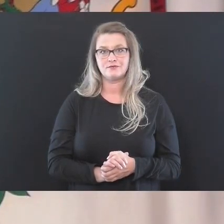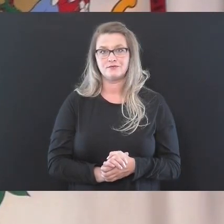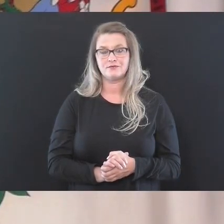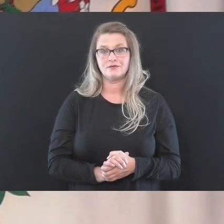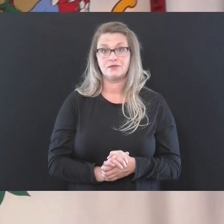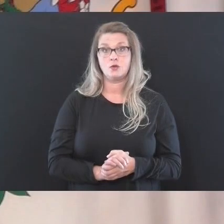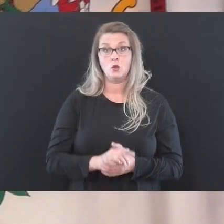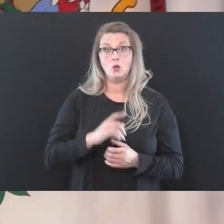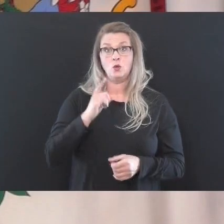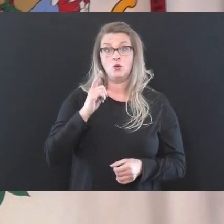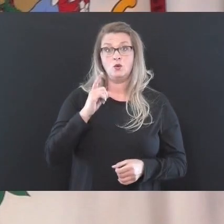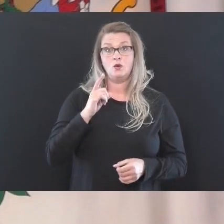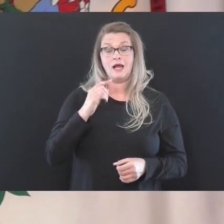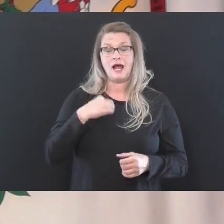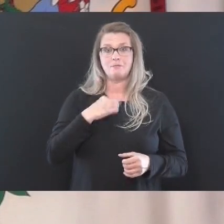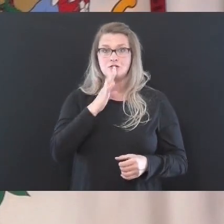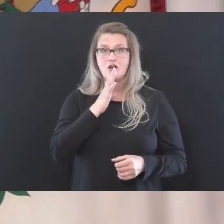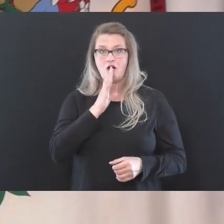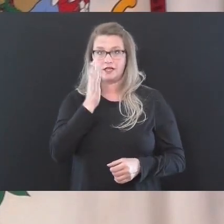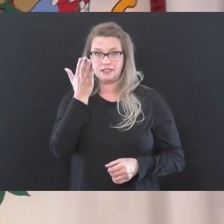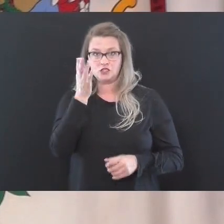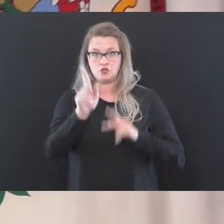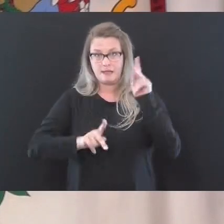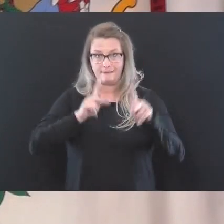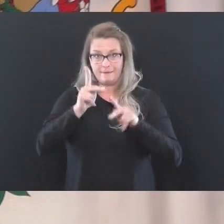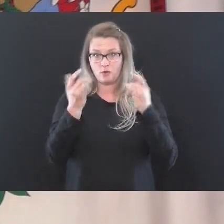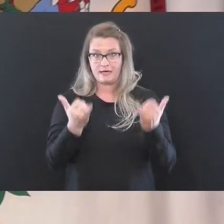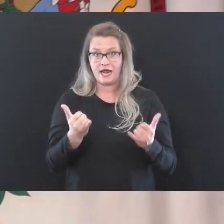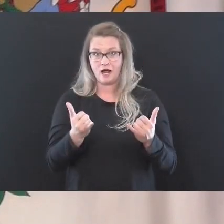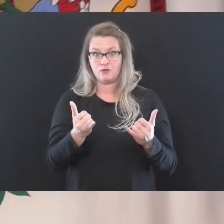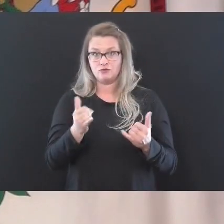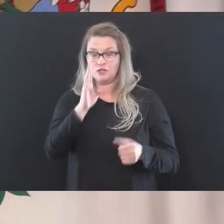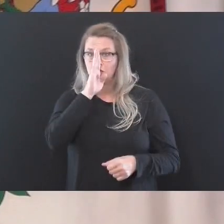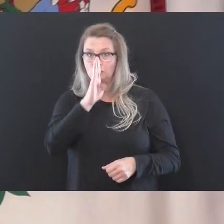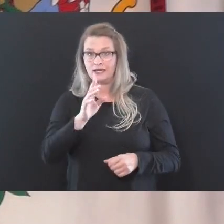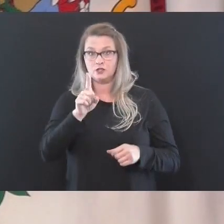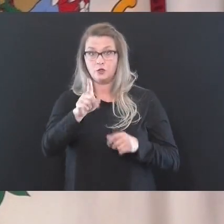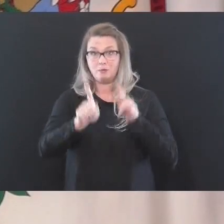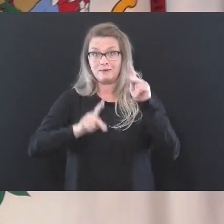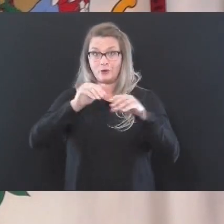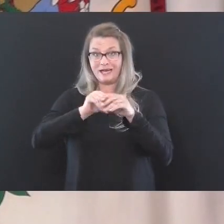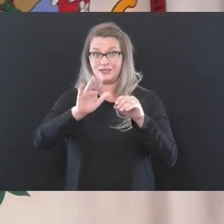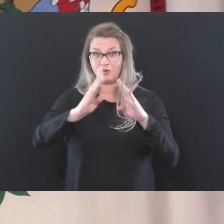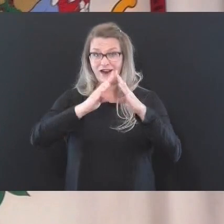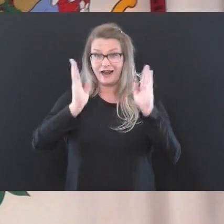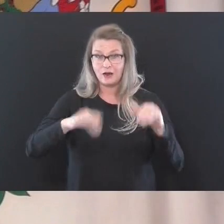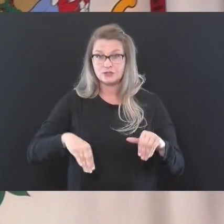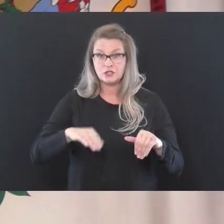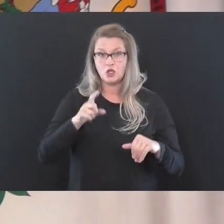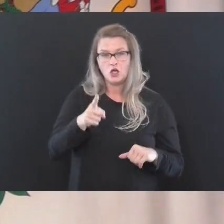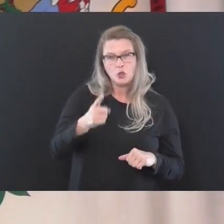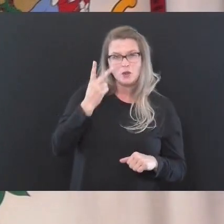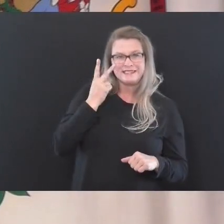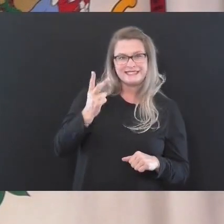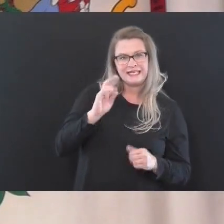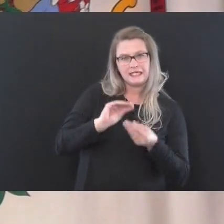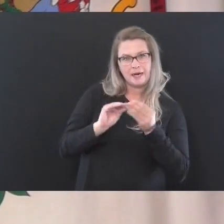now I'm talking to the people. I'm talking directly to the households. When you see these numbers come